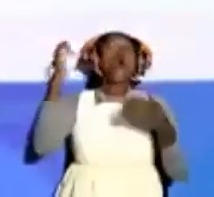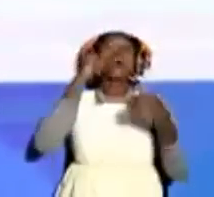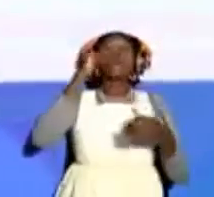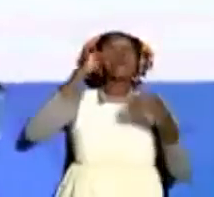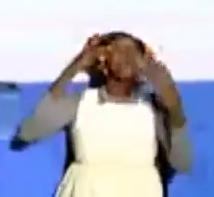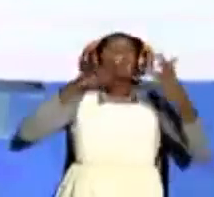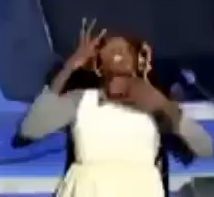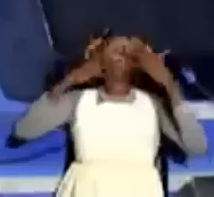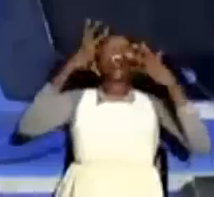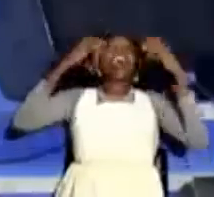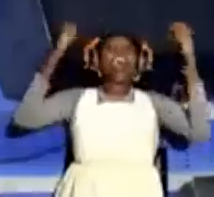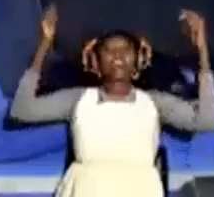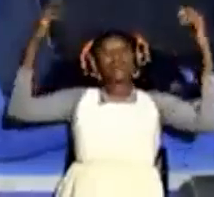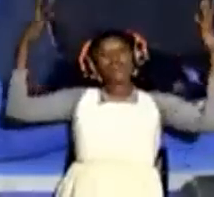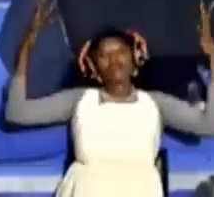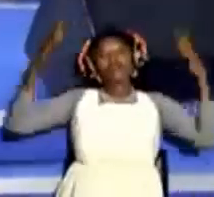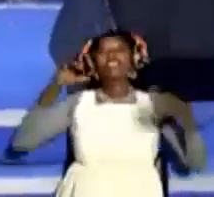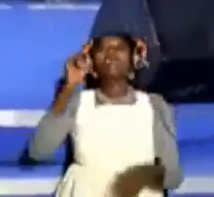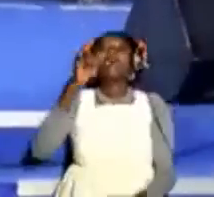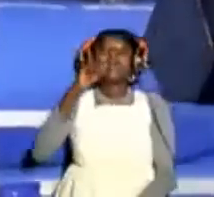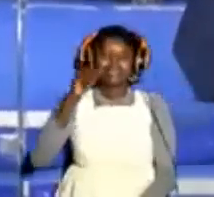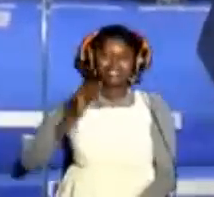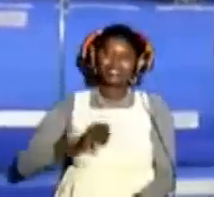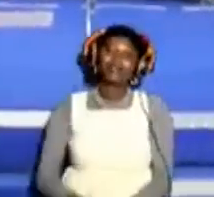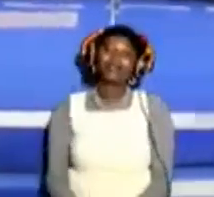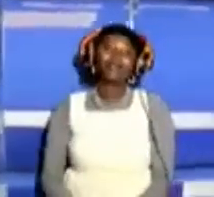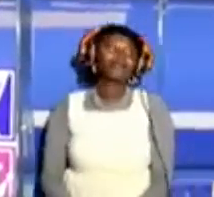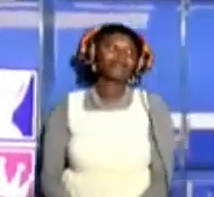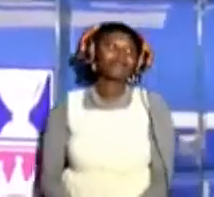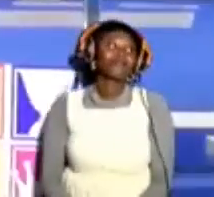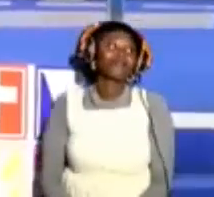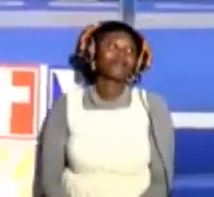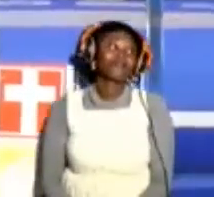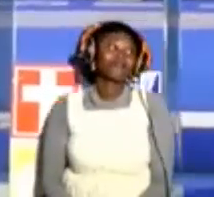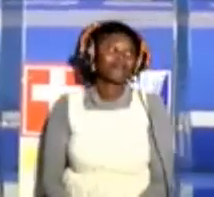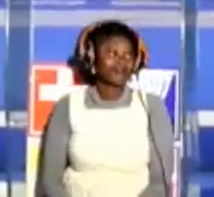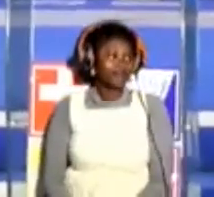house. You see?